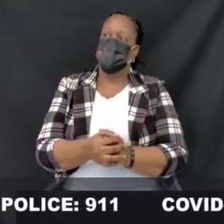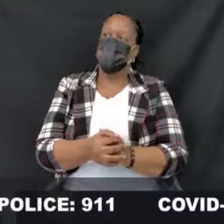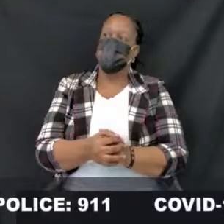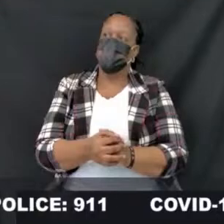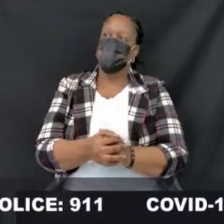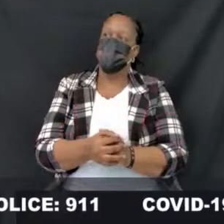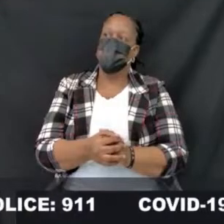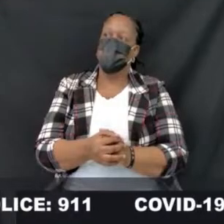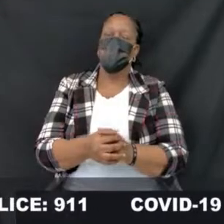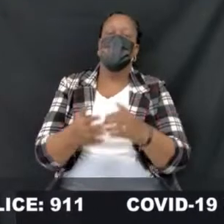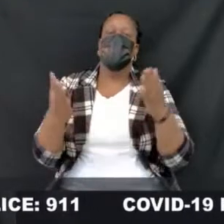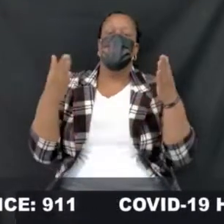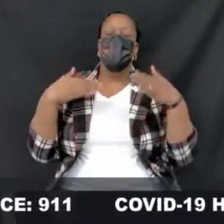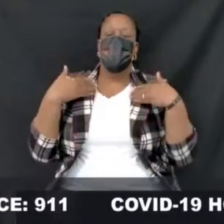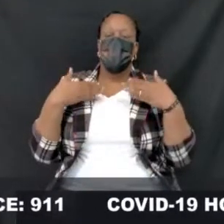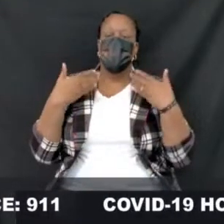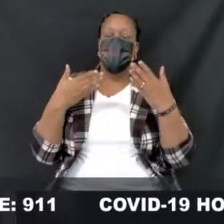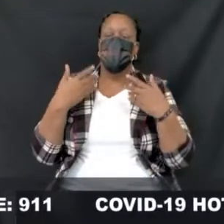Henry speak to the